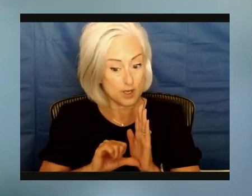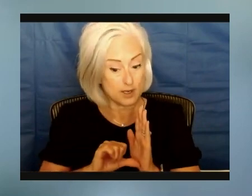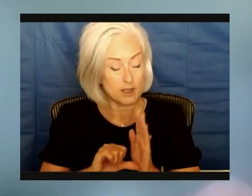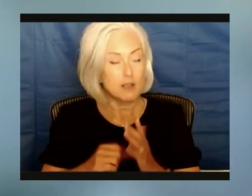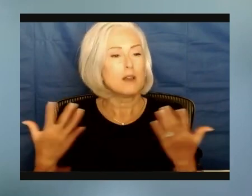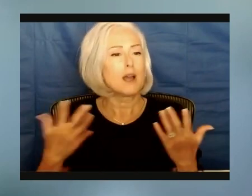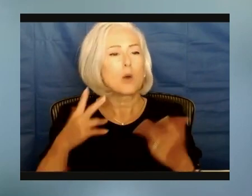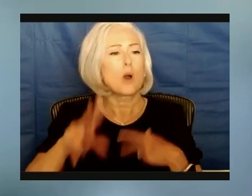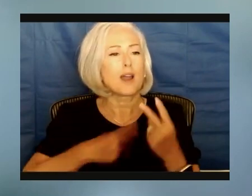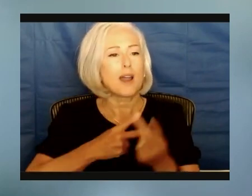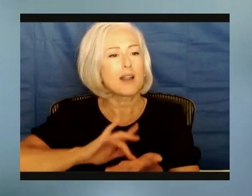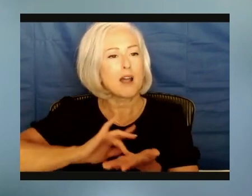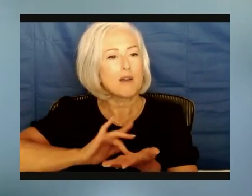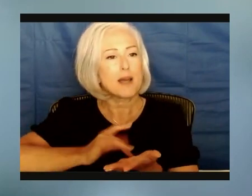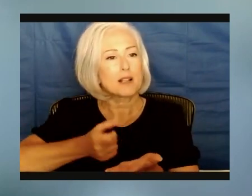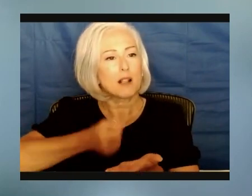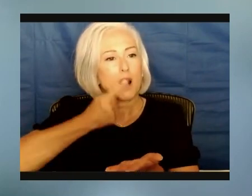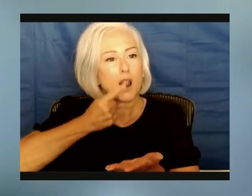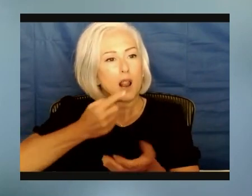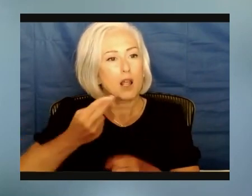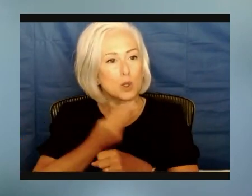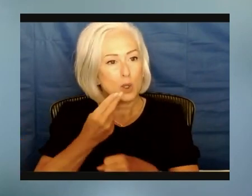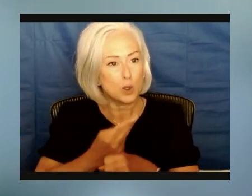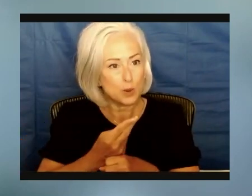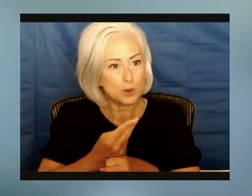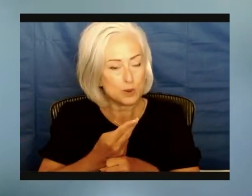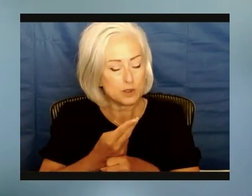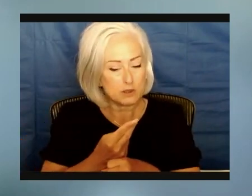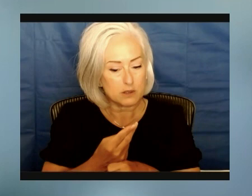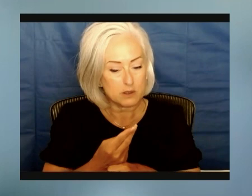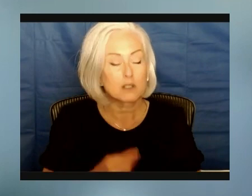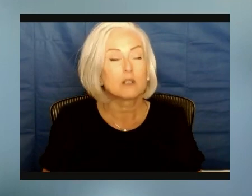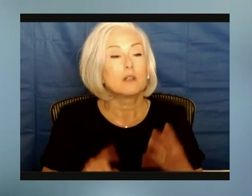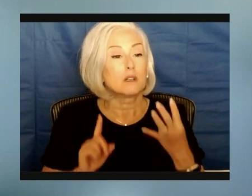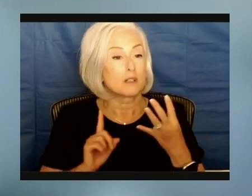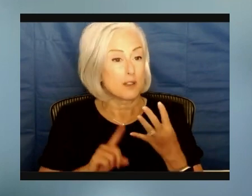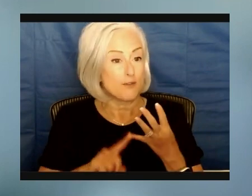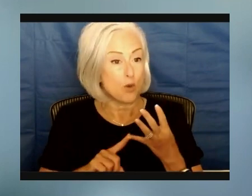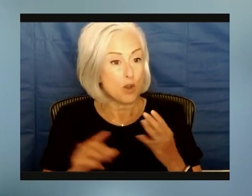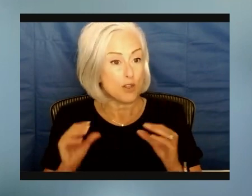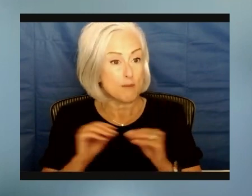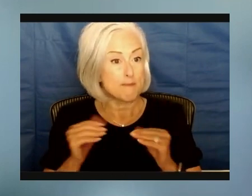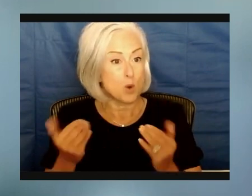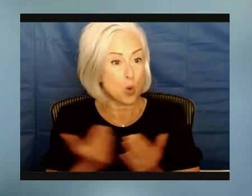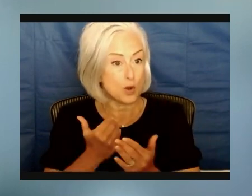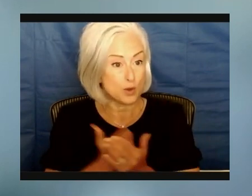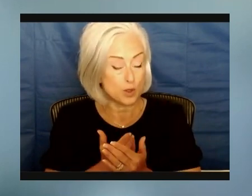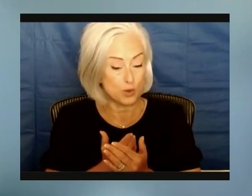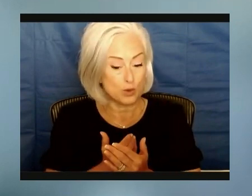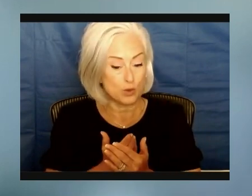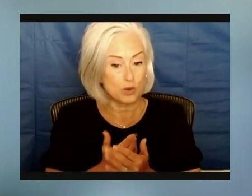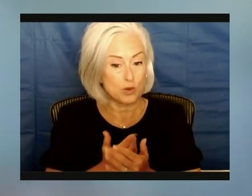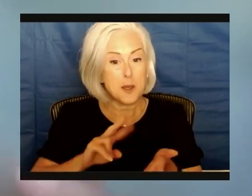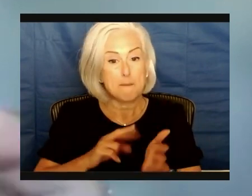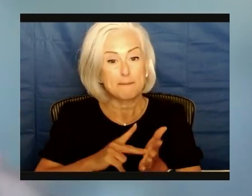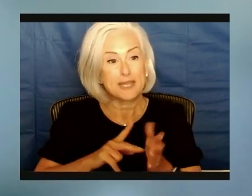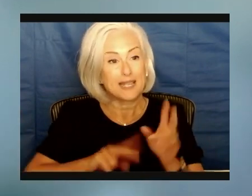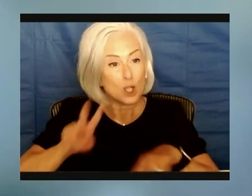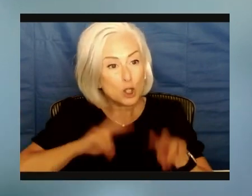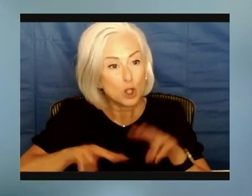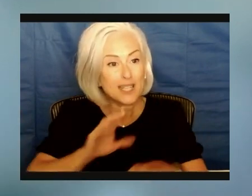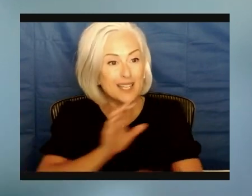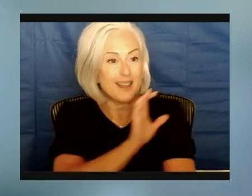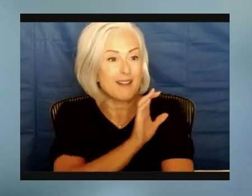then finally, our fourth one is kind of a little bit of a newer project. This is a study that's looking at the cultural meaning of the value